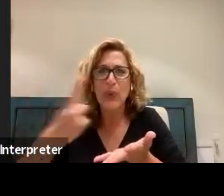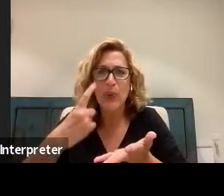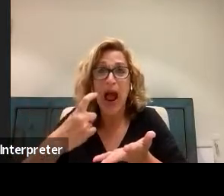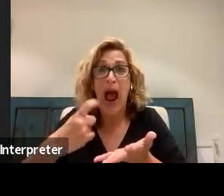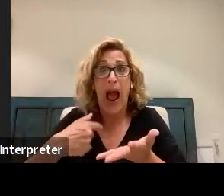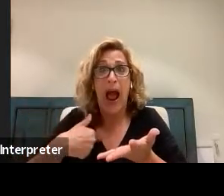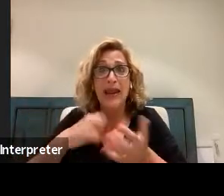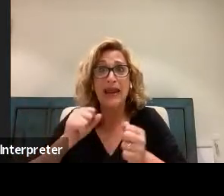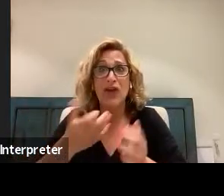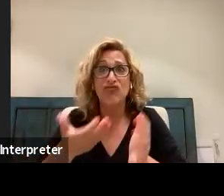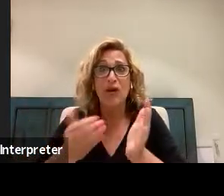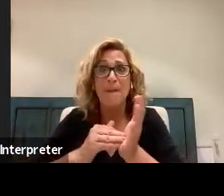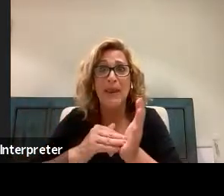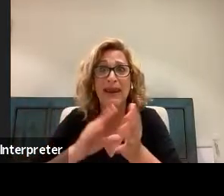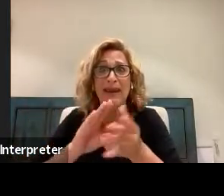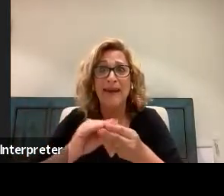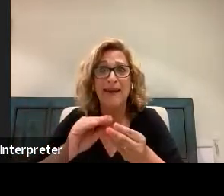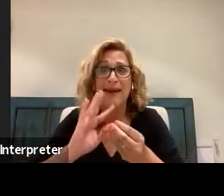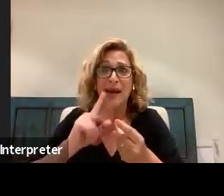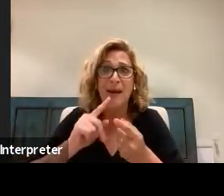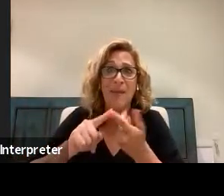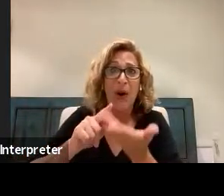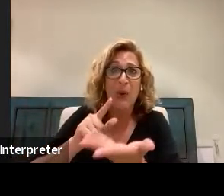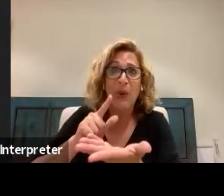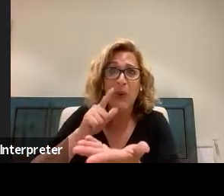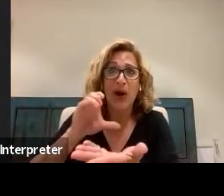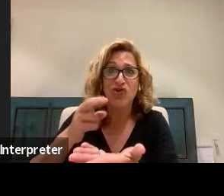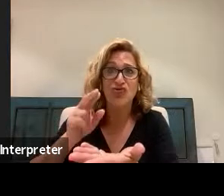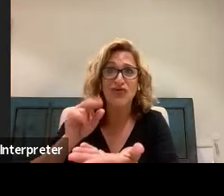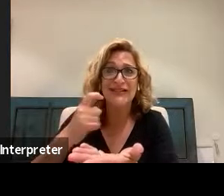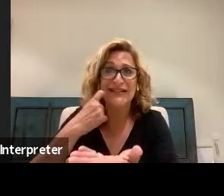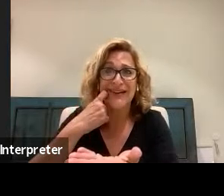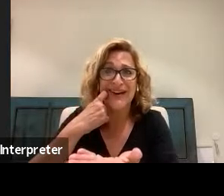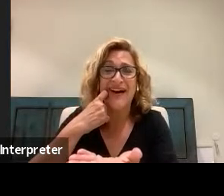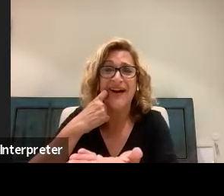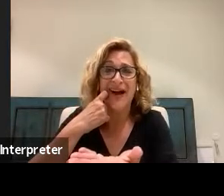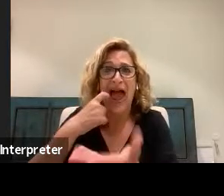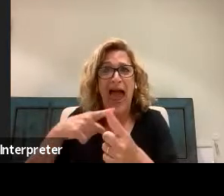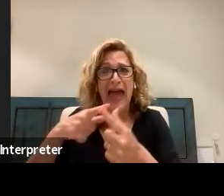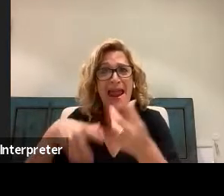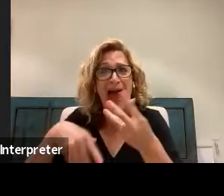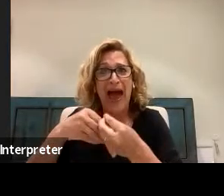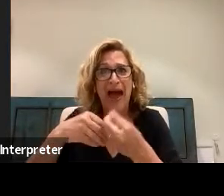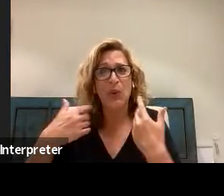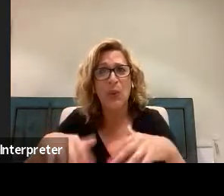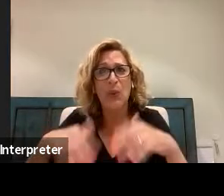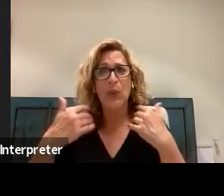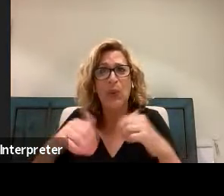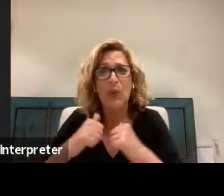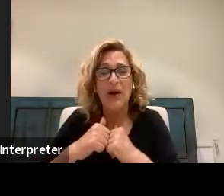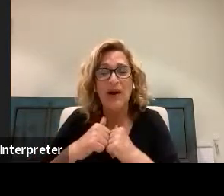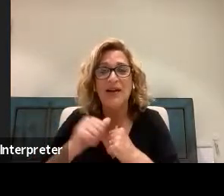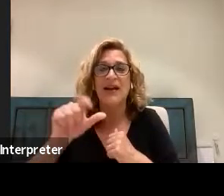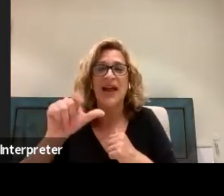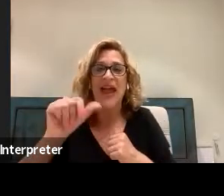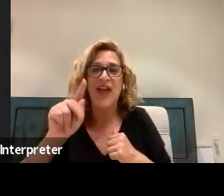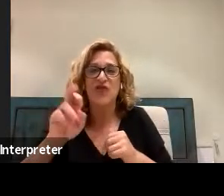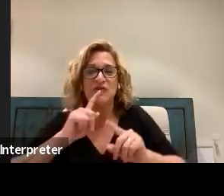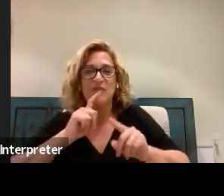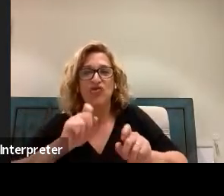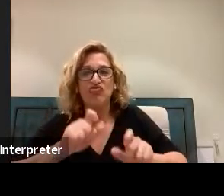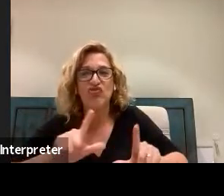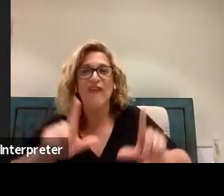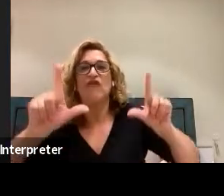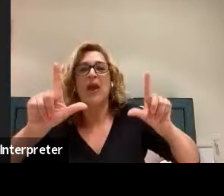then some, because yeah, but just remind me what were we touching It's really on? about that reframing, right? Moving Right. from deficit